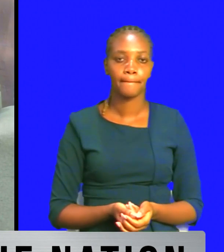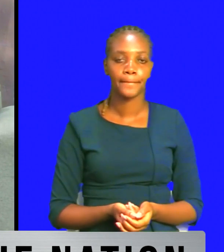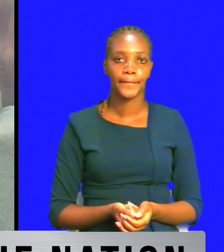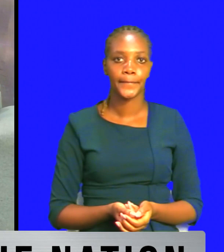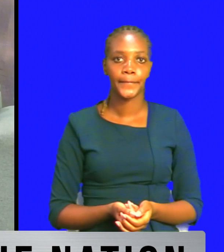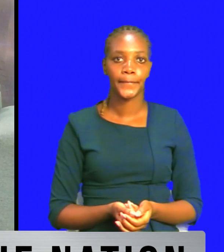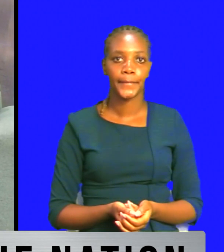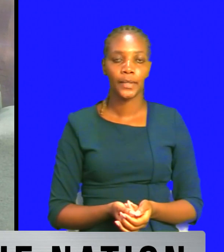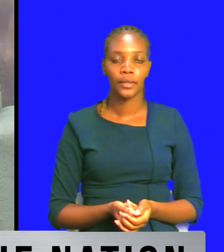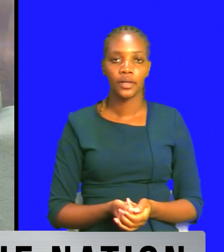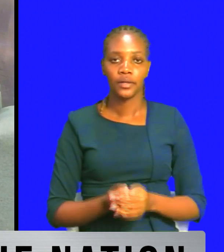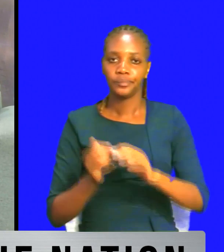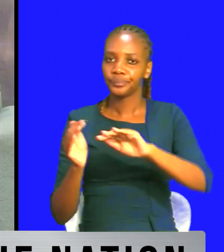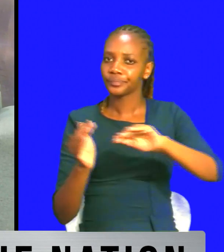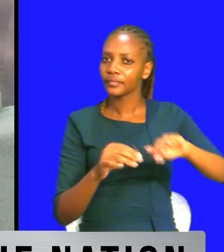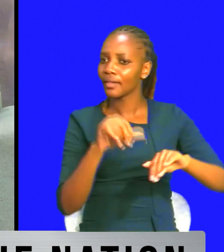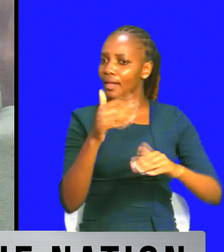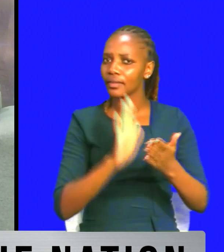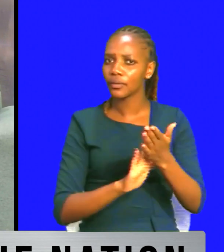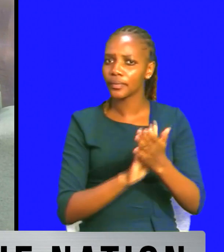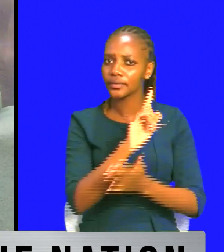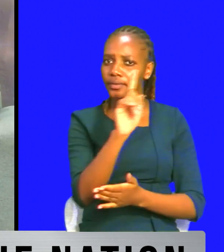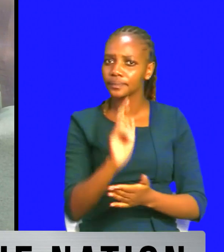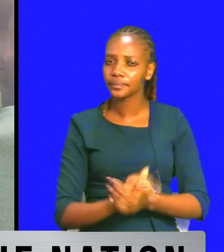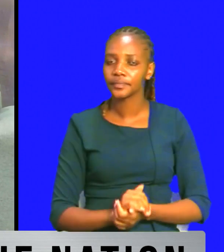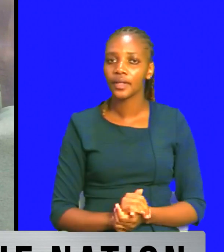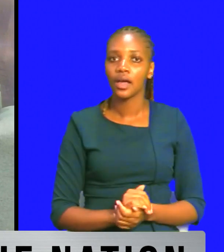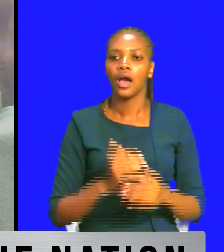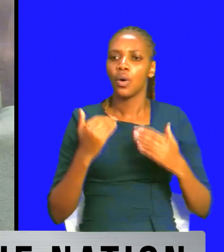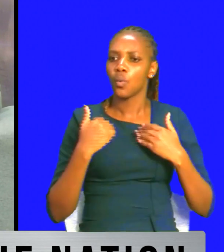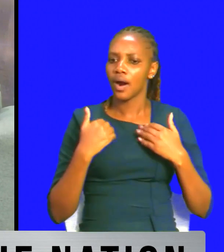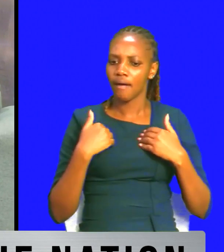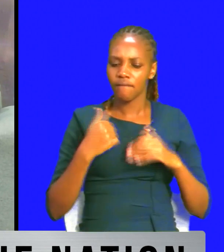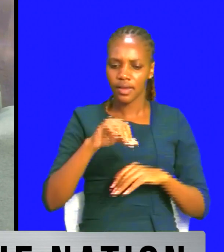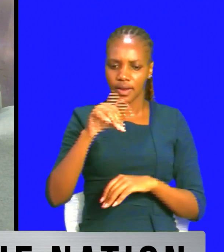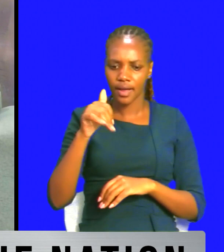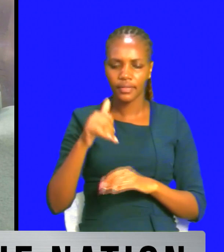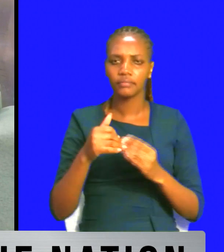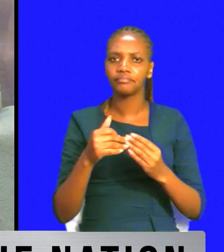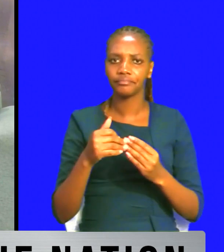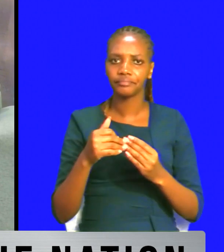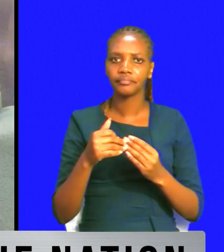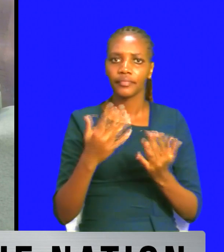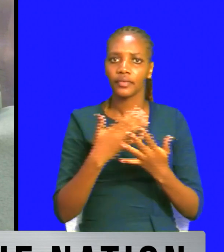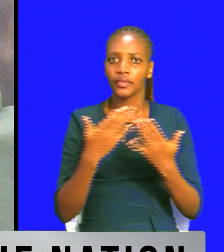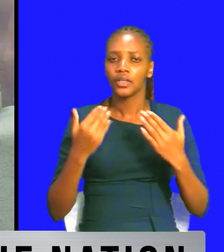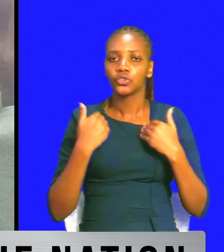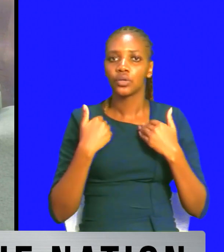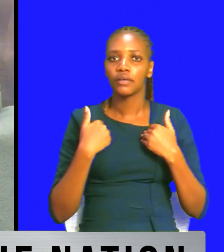Okay. What else? There was a resolution to carry out civil